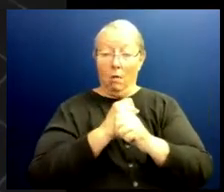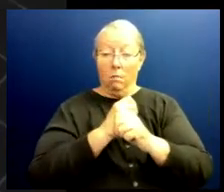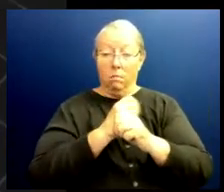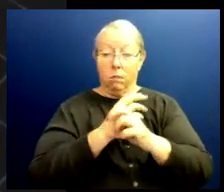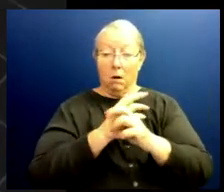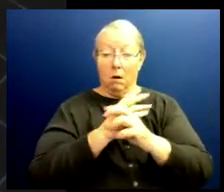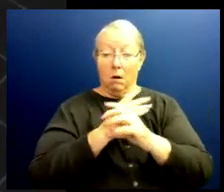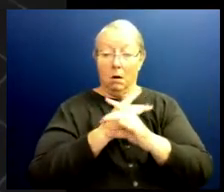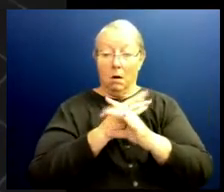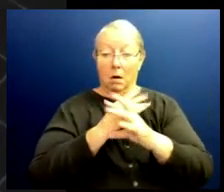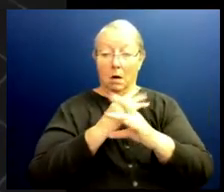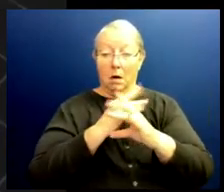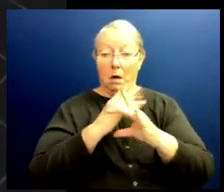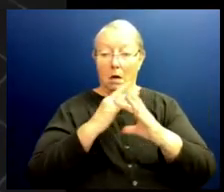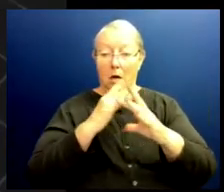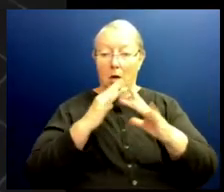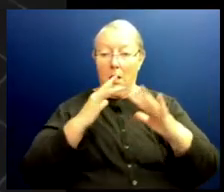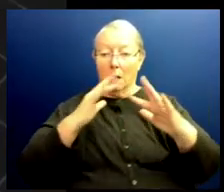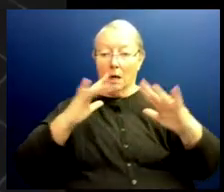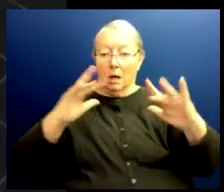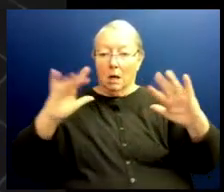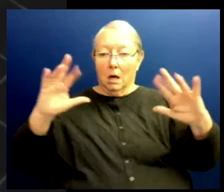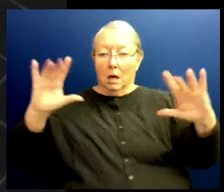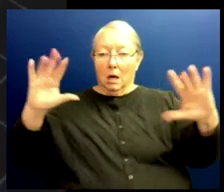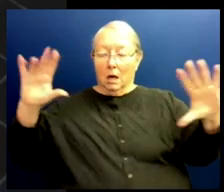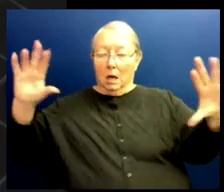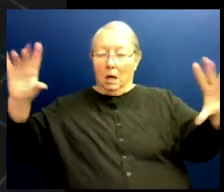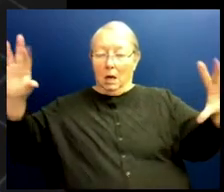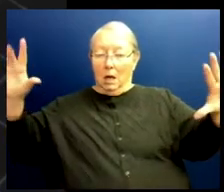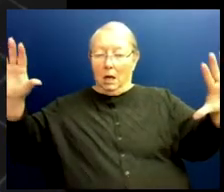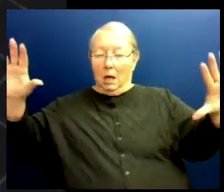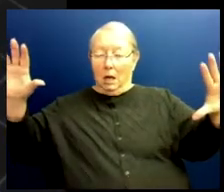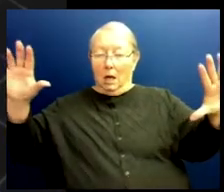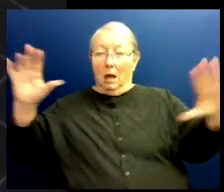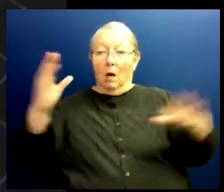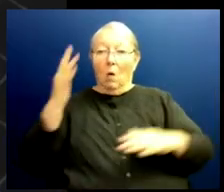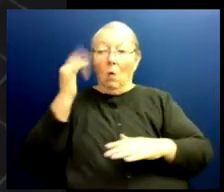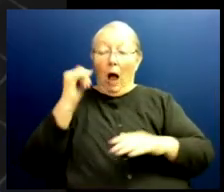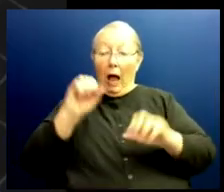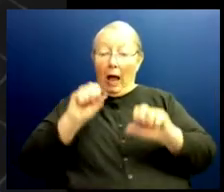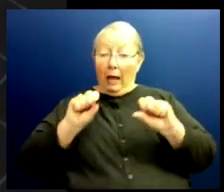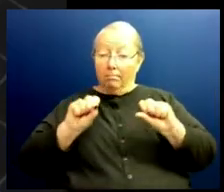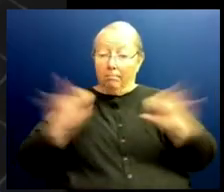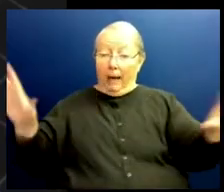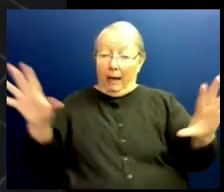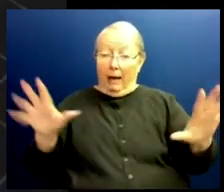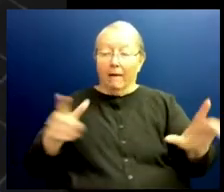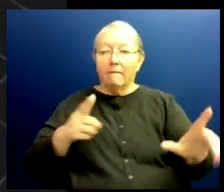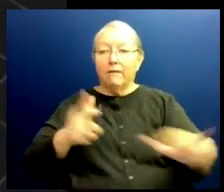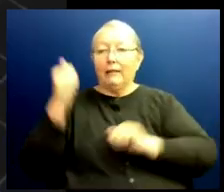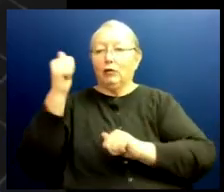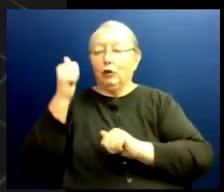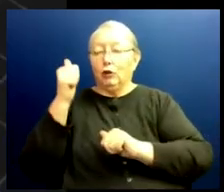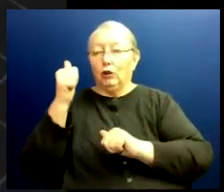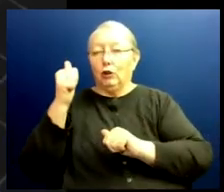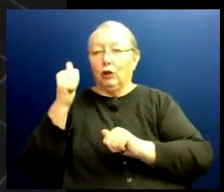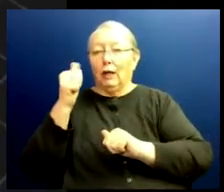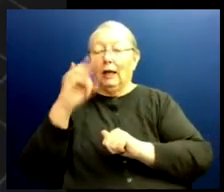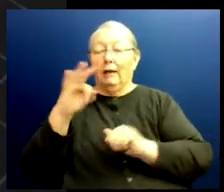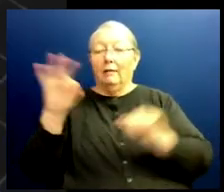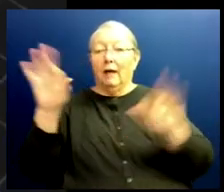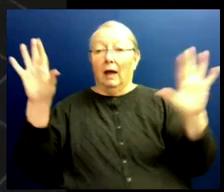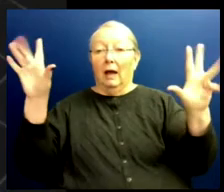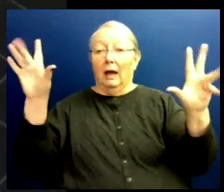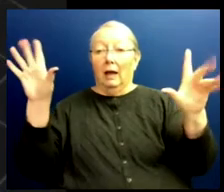are there because they happen to be ejected at a higher velocity. If you project the fireworks back in time, you